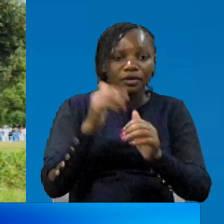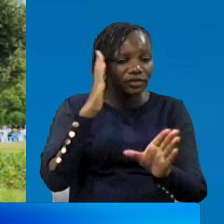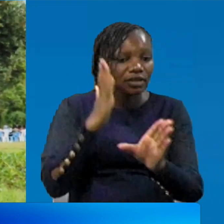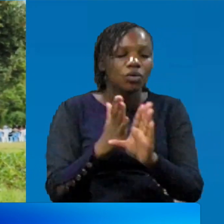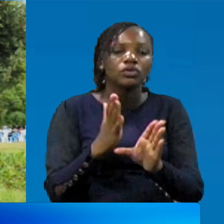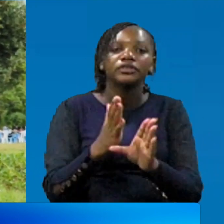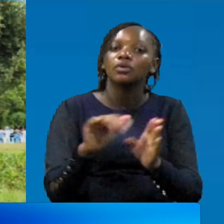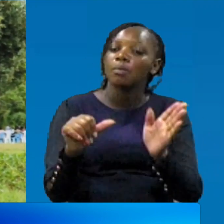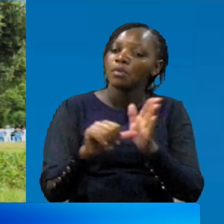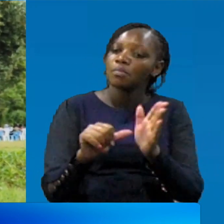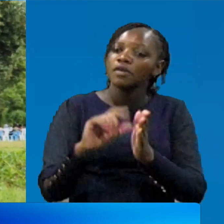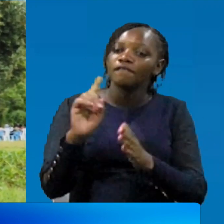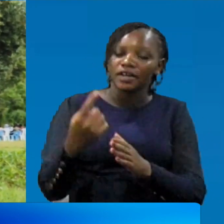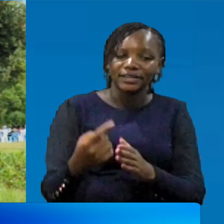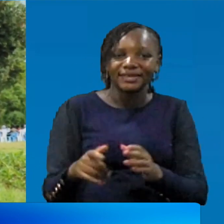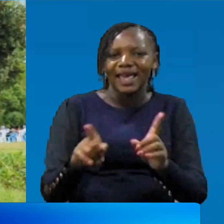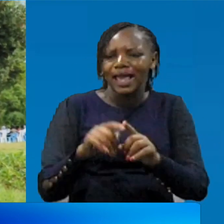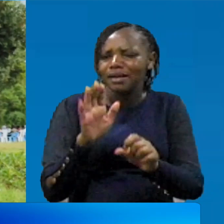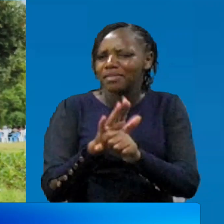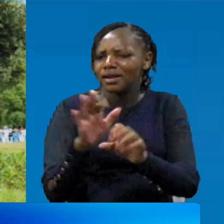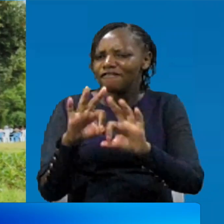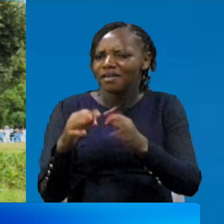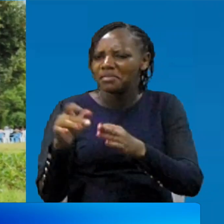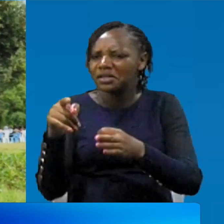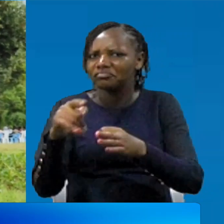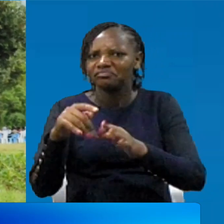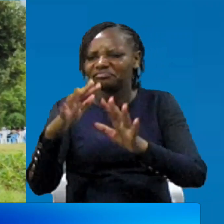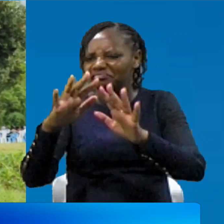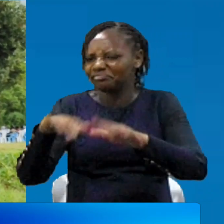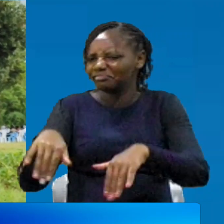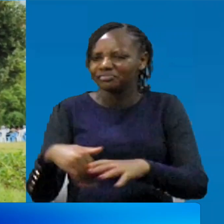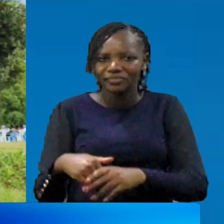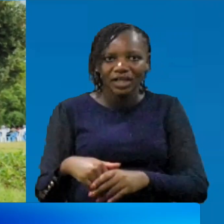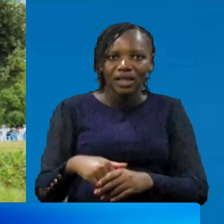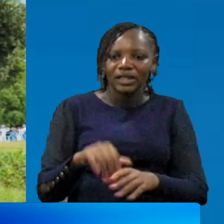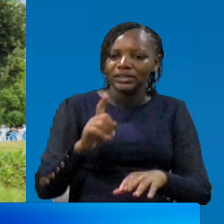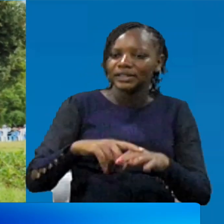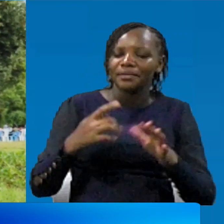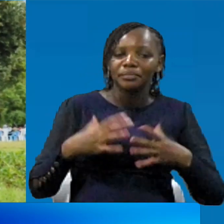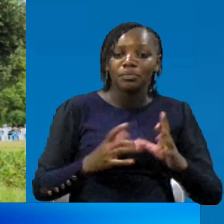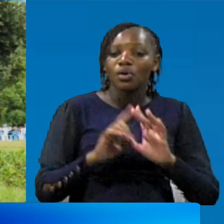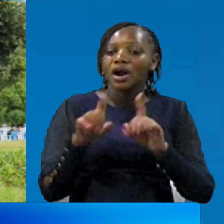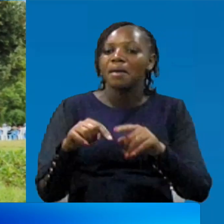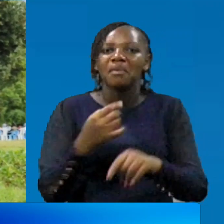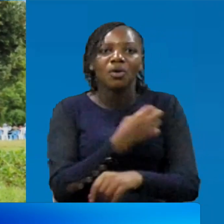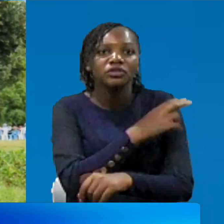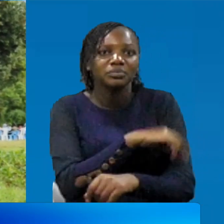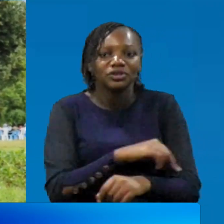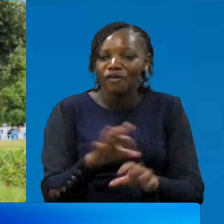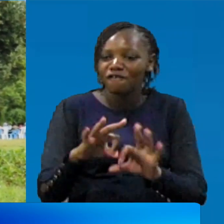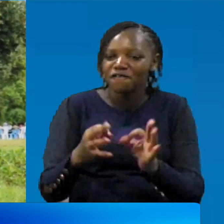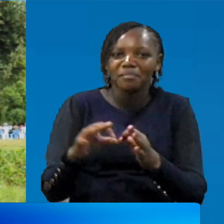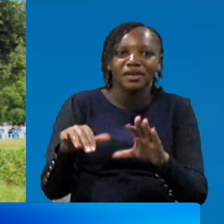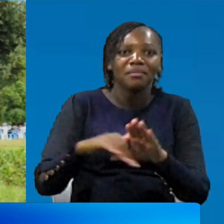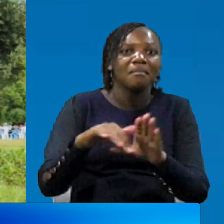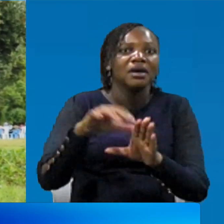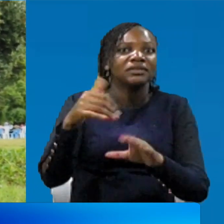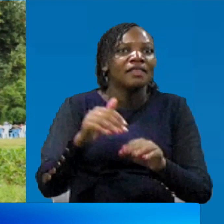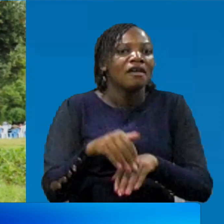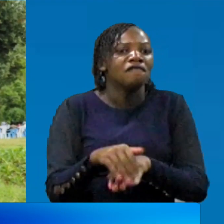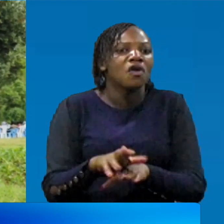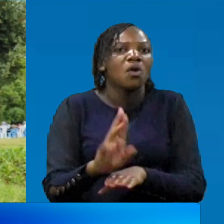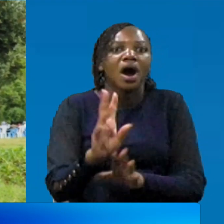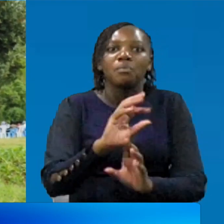been neglected, and once the person has been brought to the hospital, they don't follow up. But if they have the